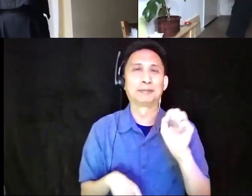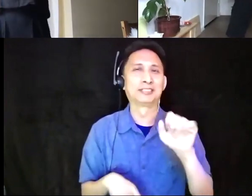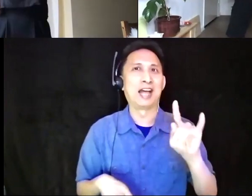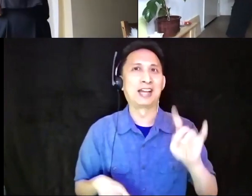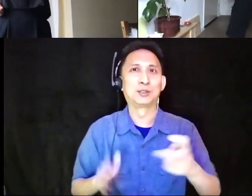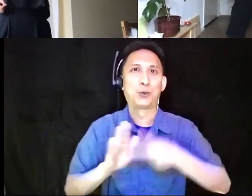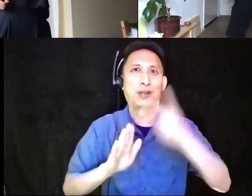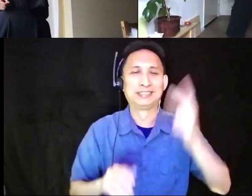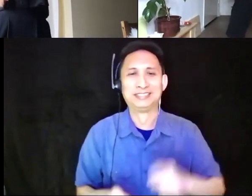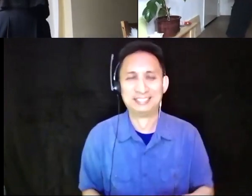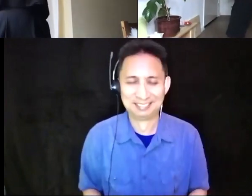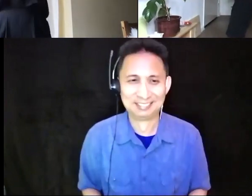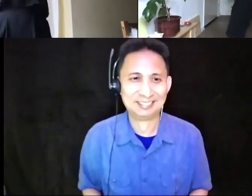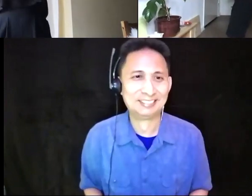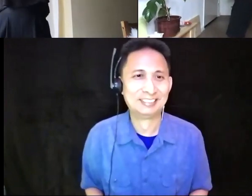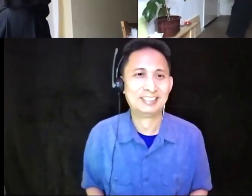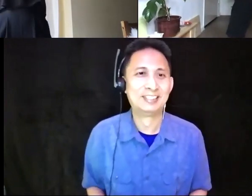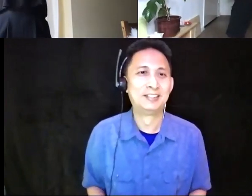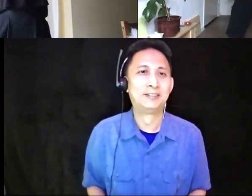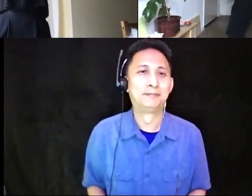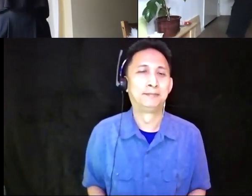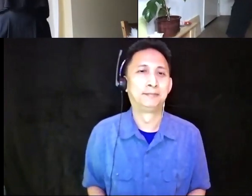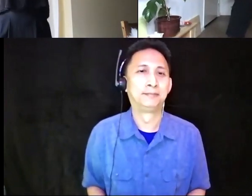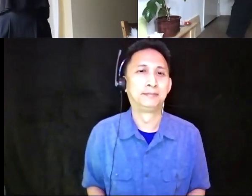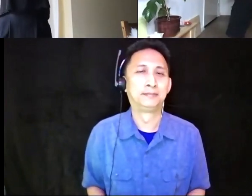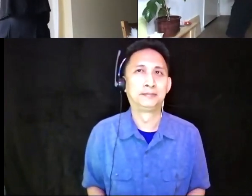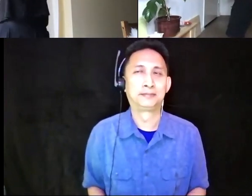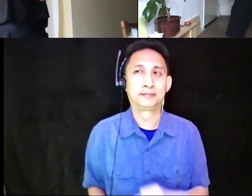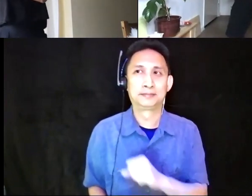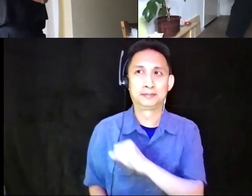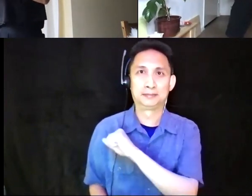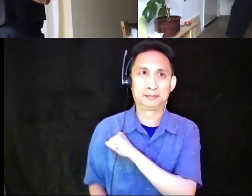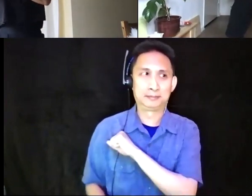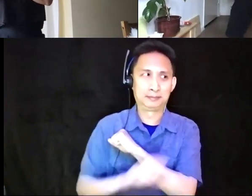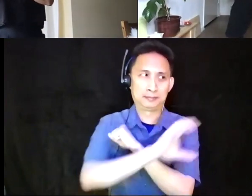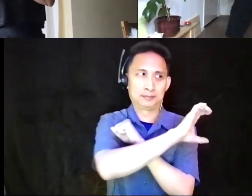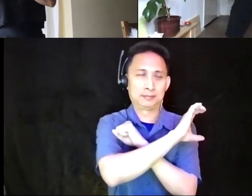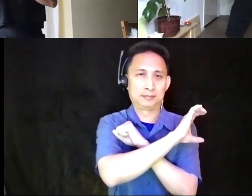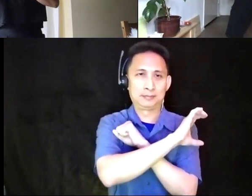Fist, open claw, pull.